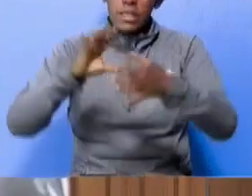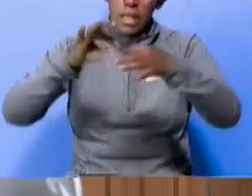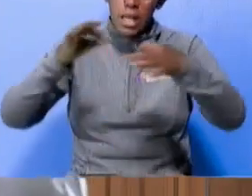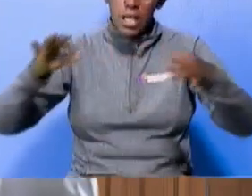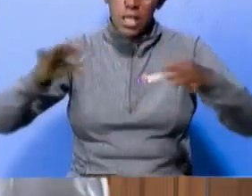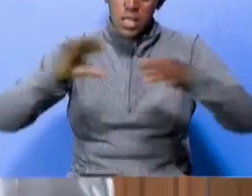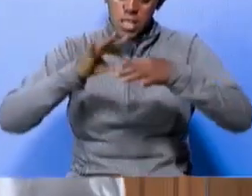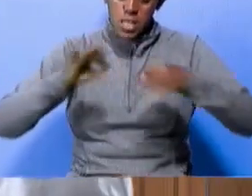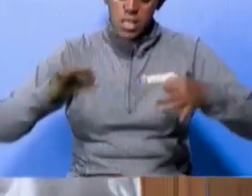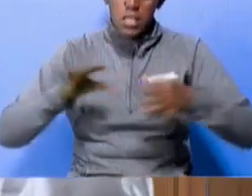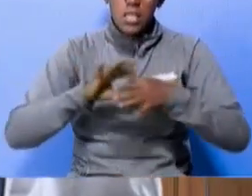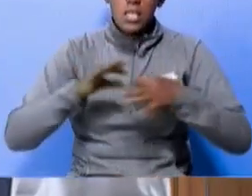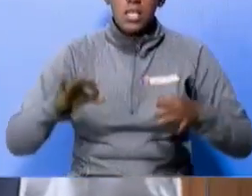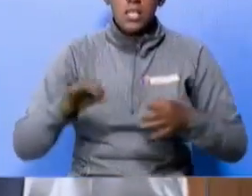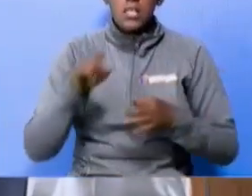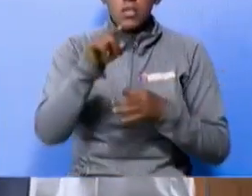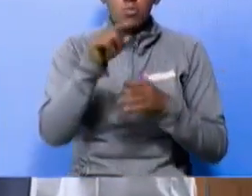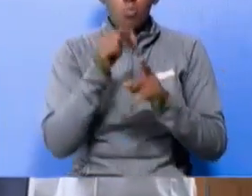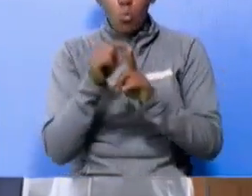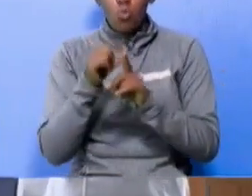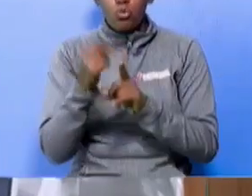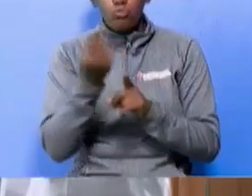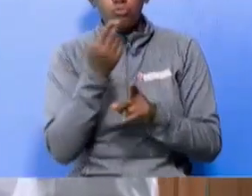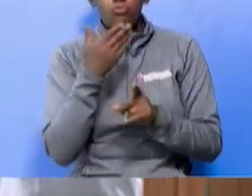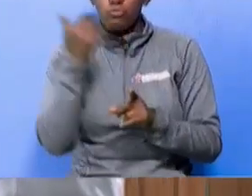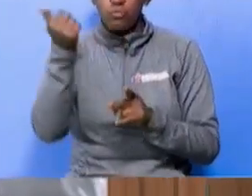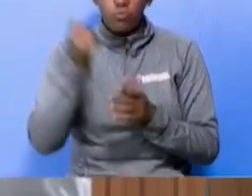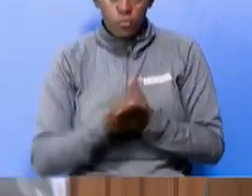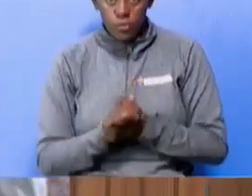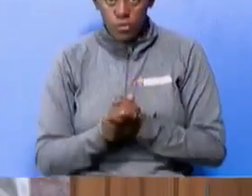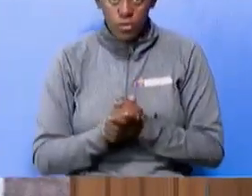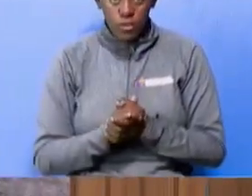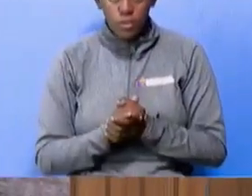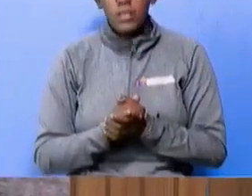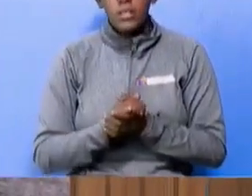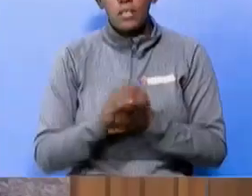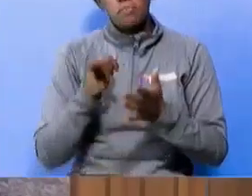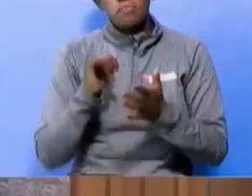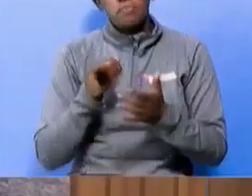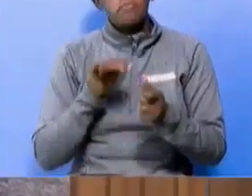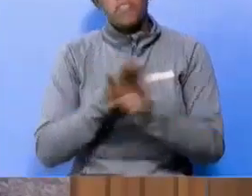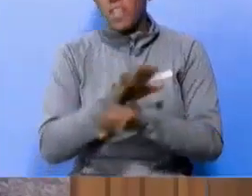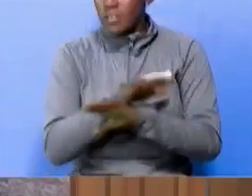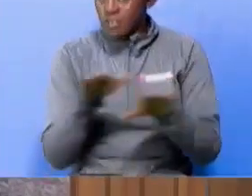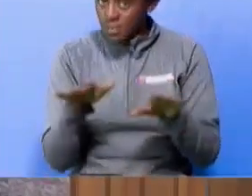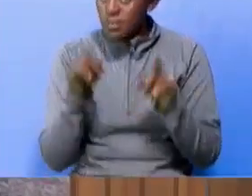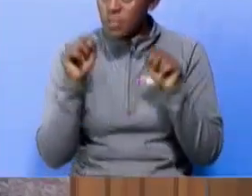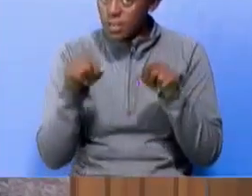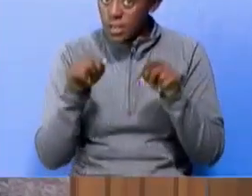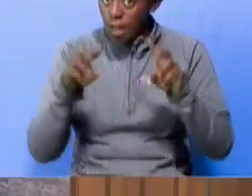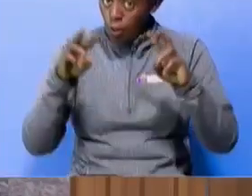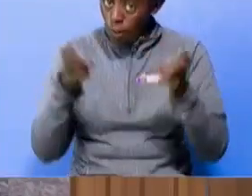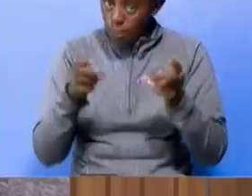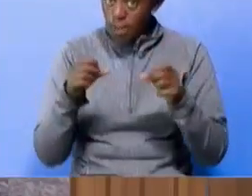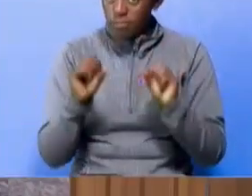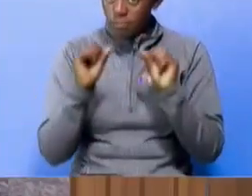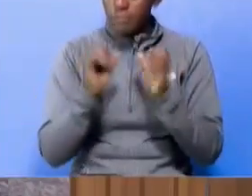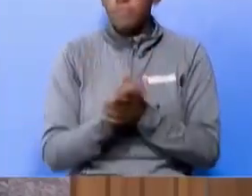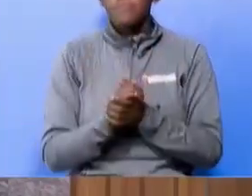sentences using those words. That's it. So our topic for today is